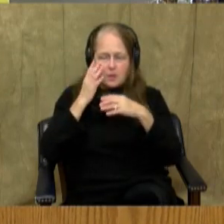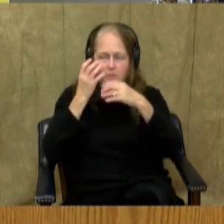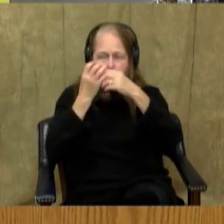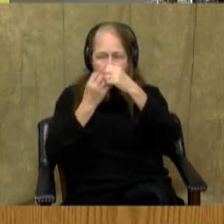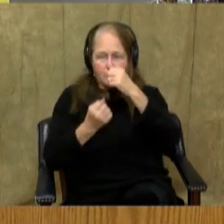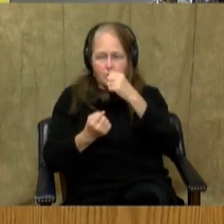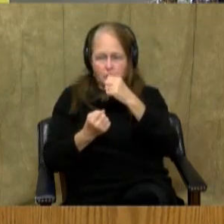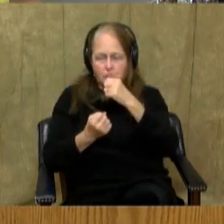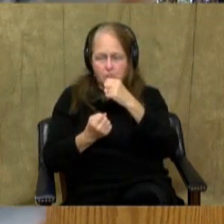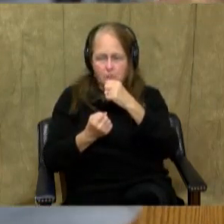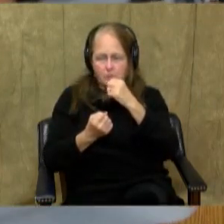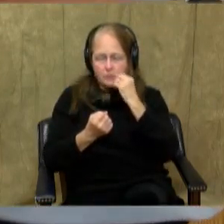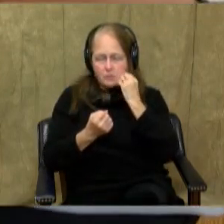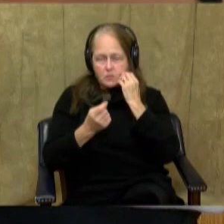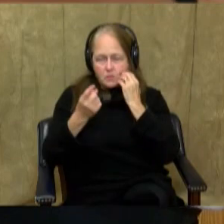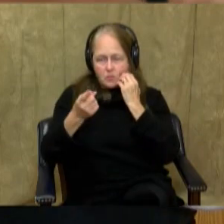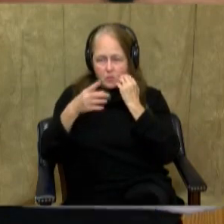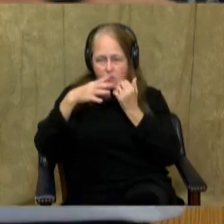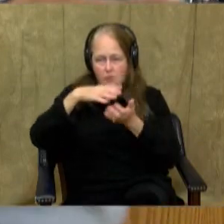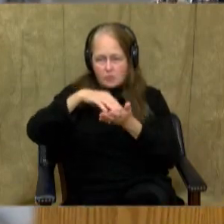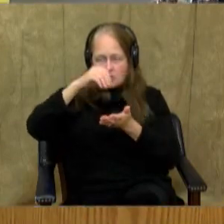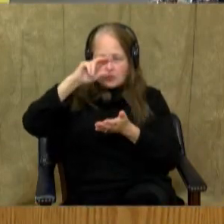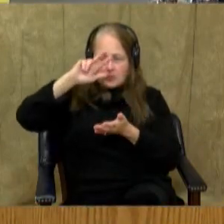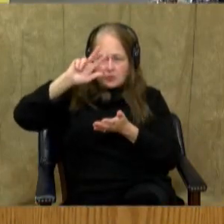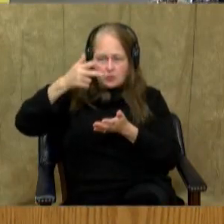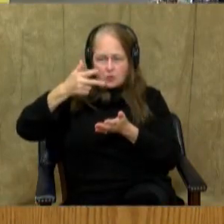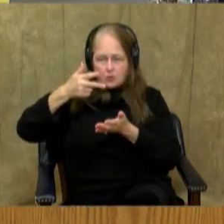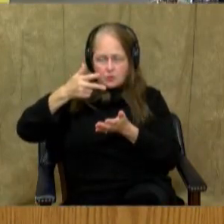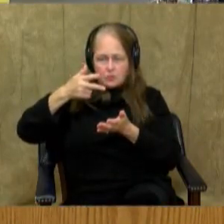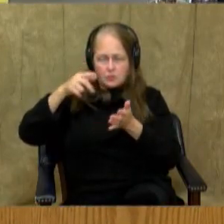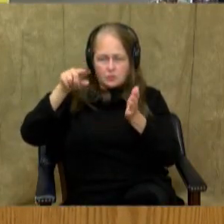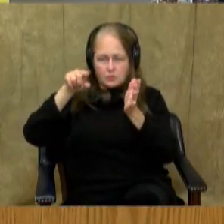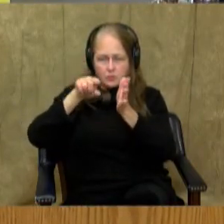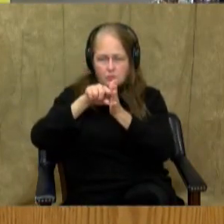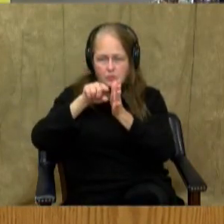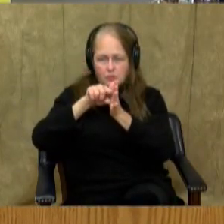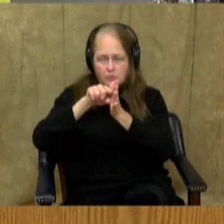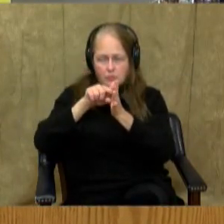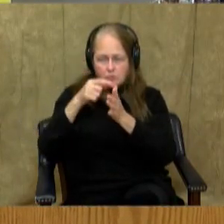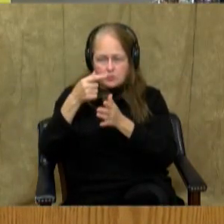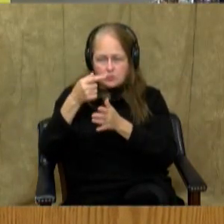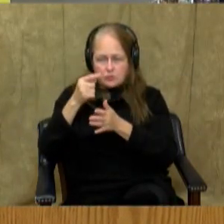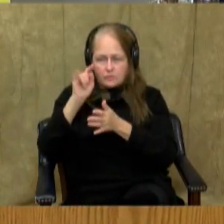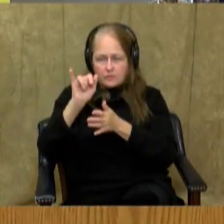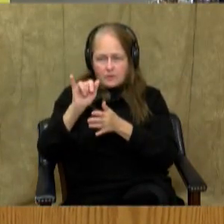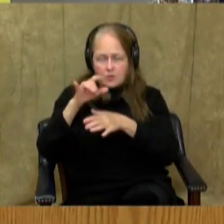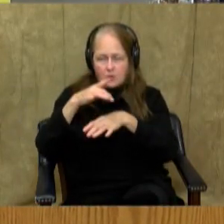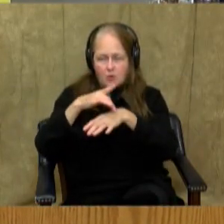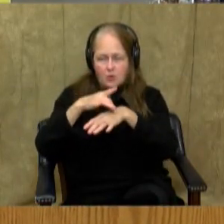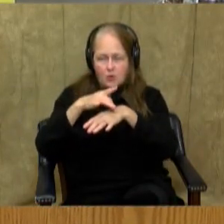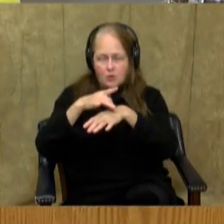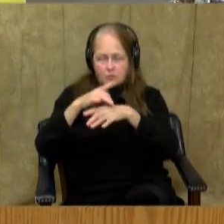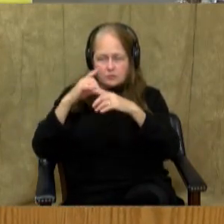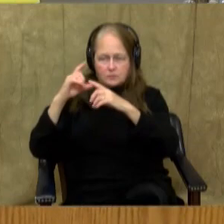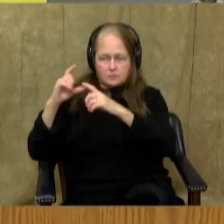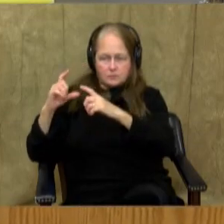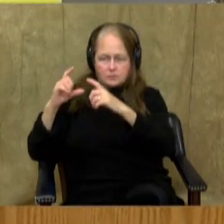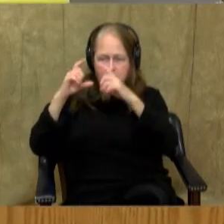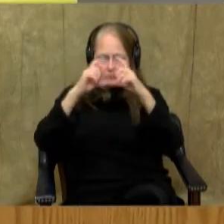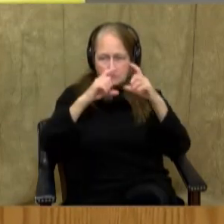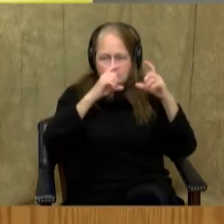it. You should have learned third quarter a lot about gravity in Earth's space